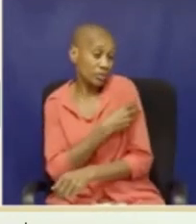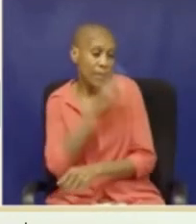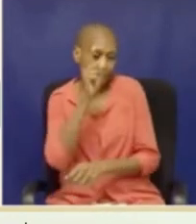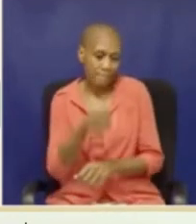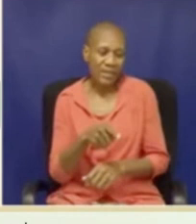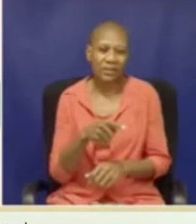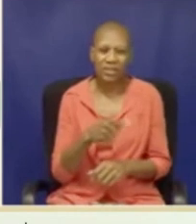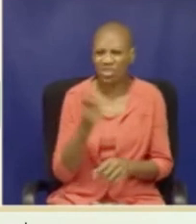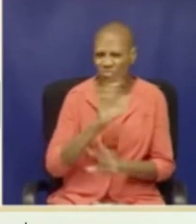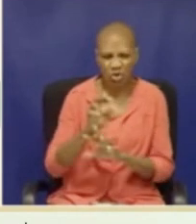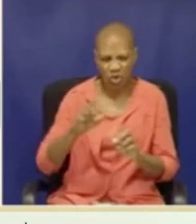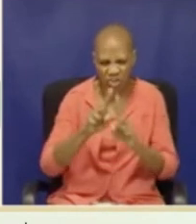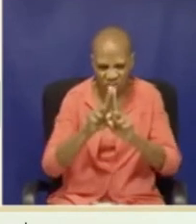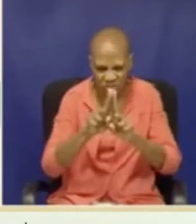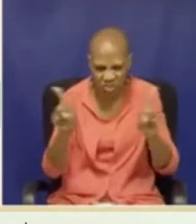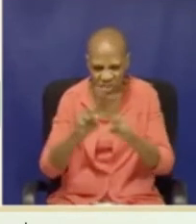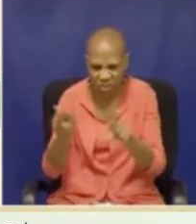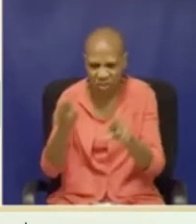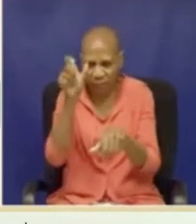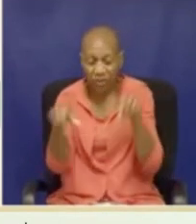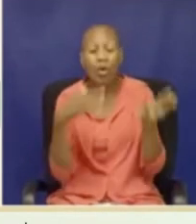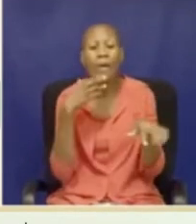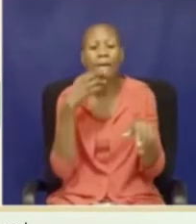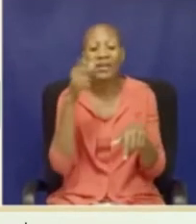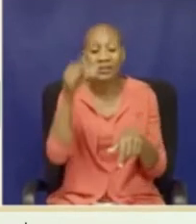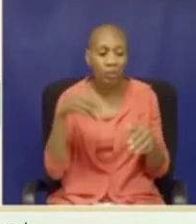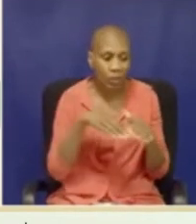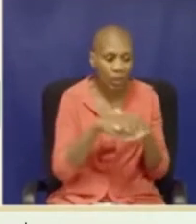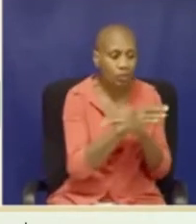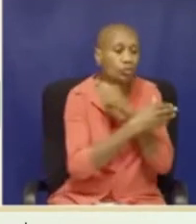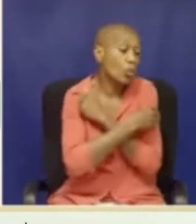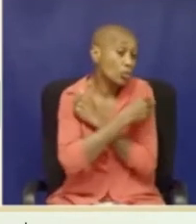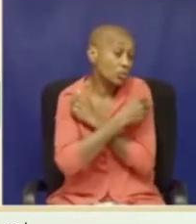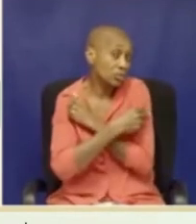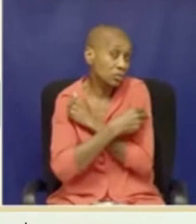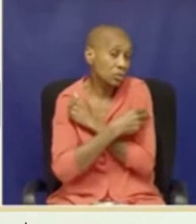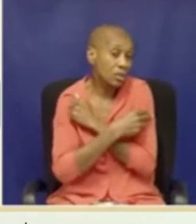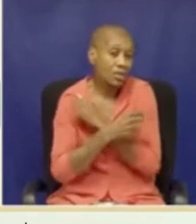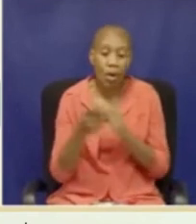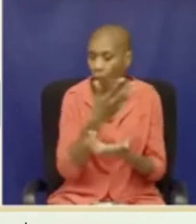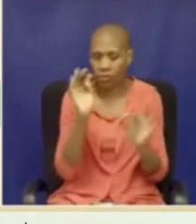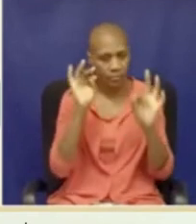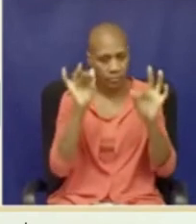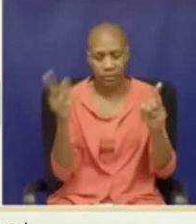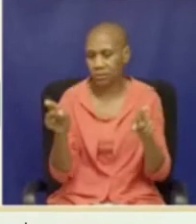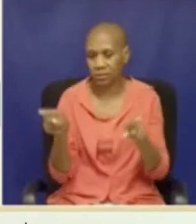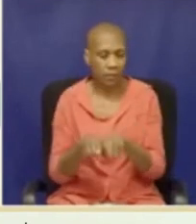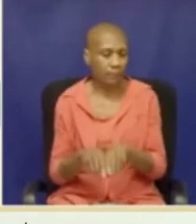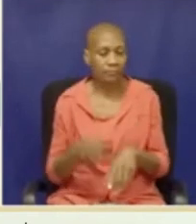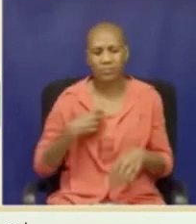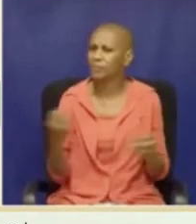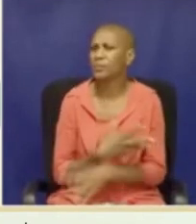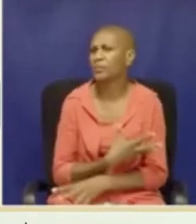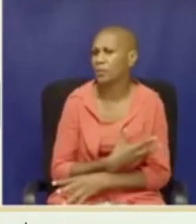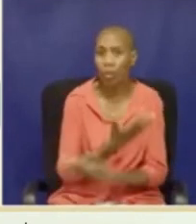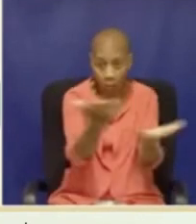and hospitals should make no distinction between those arriving at their doors," close quote.